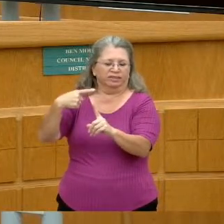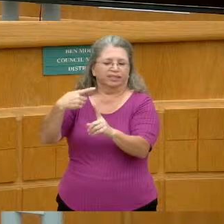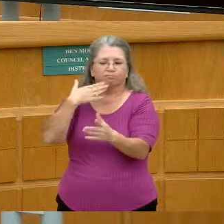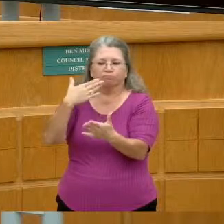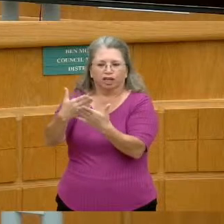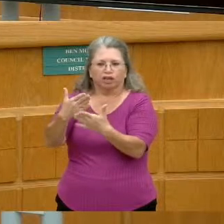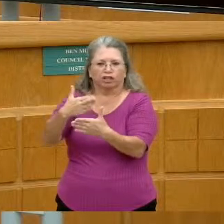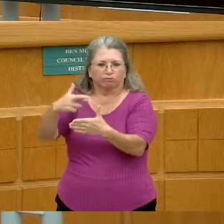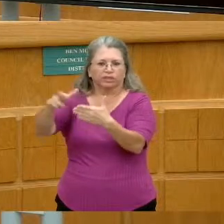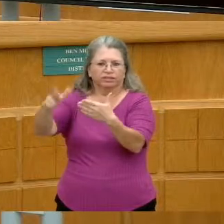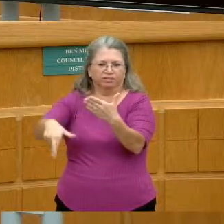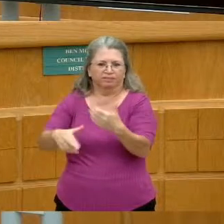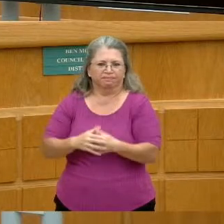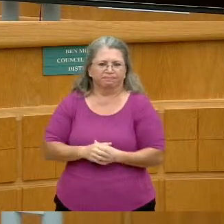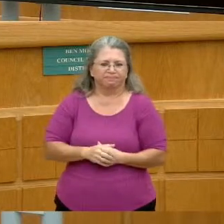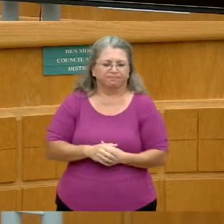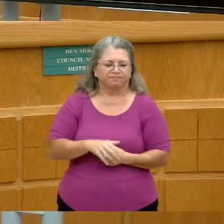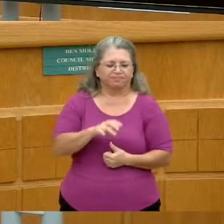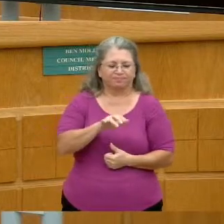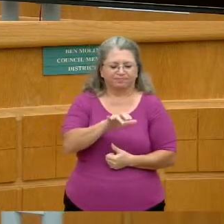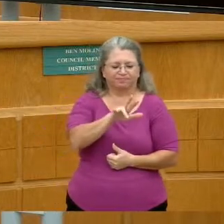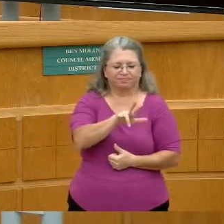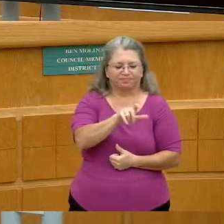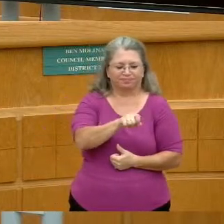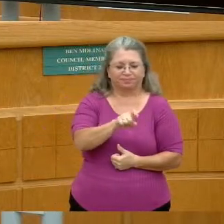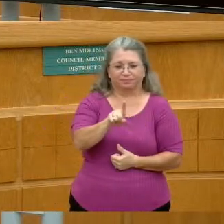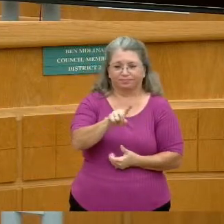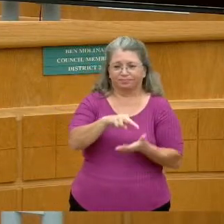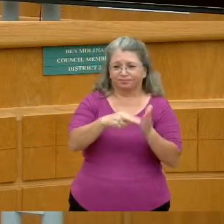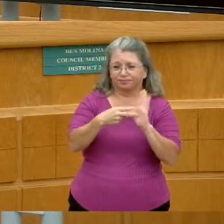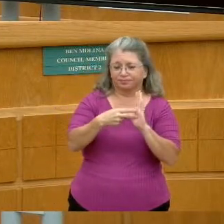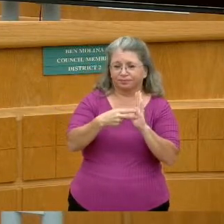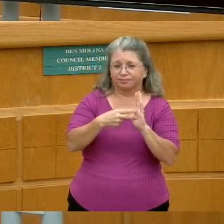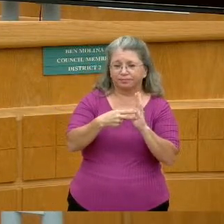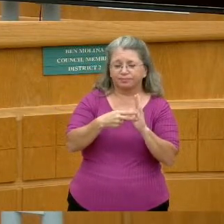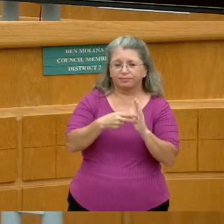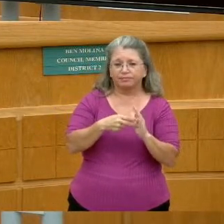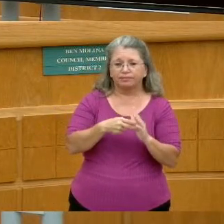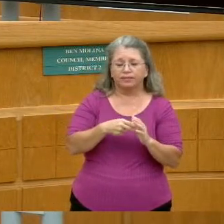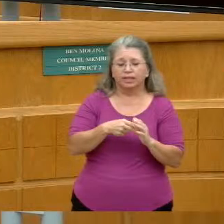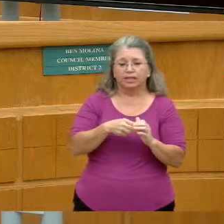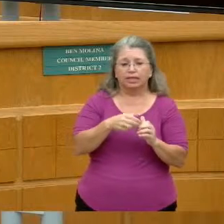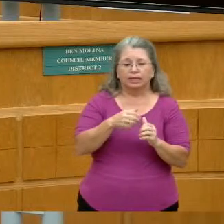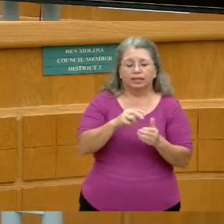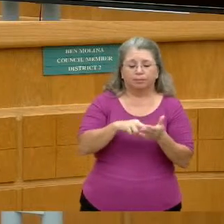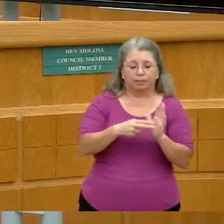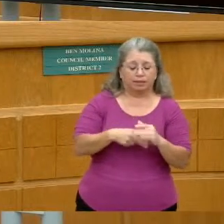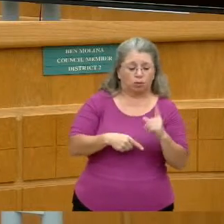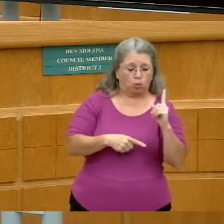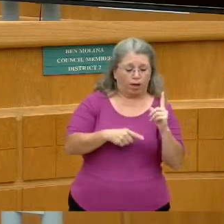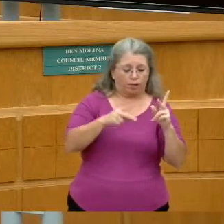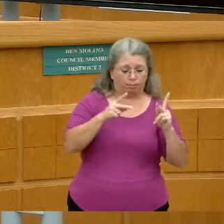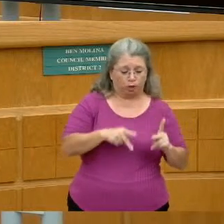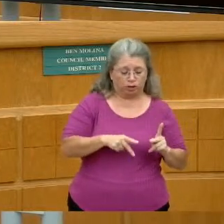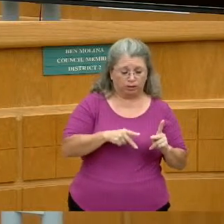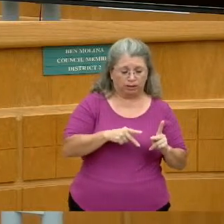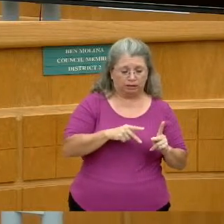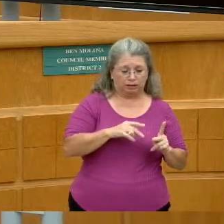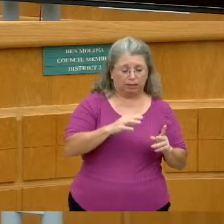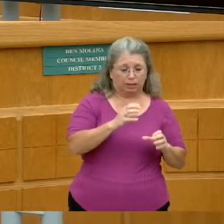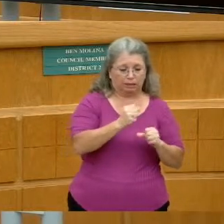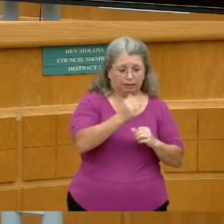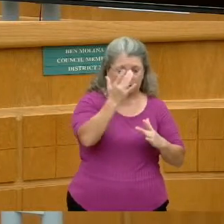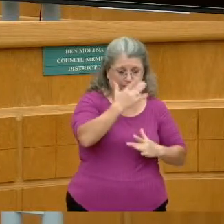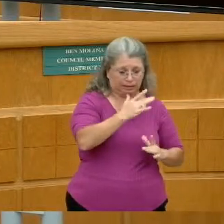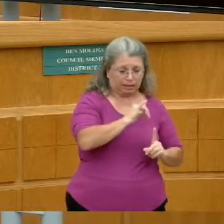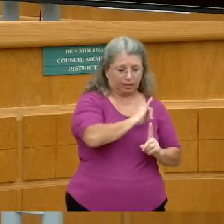what this 3.1 means is that one person on average infects an additional 3.1 people. So after 1 week, 3 people